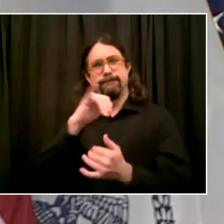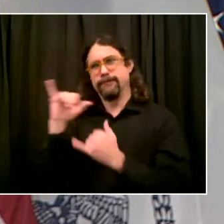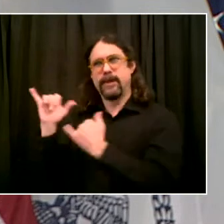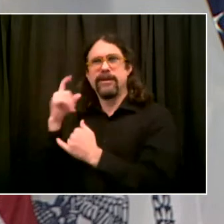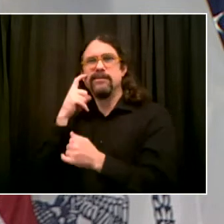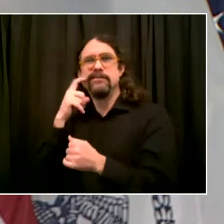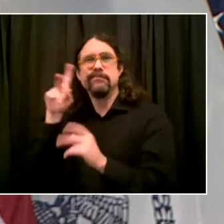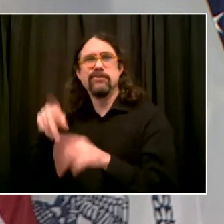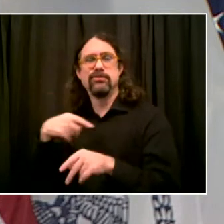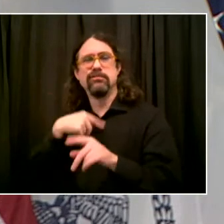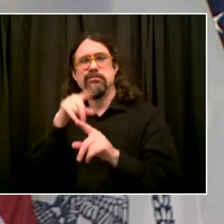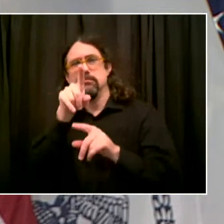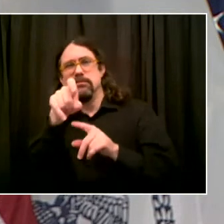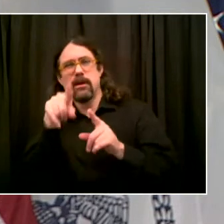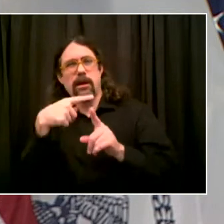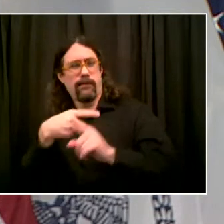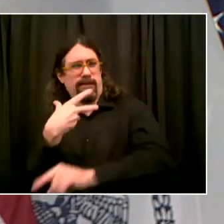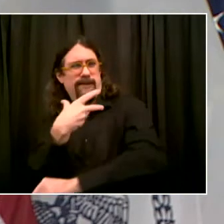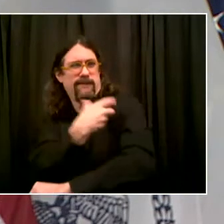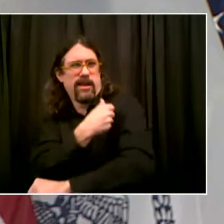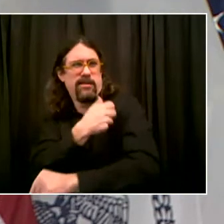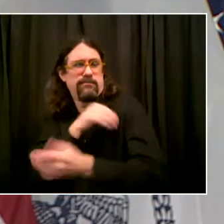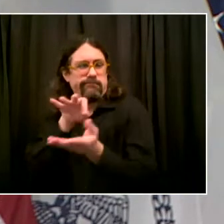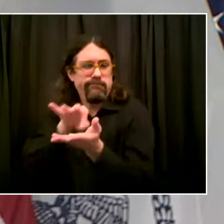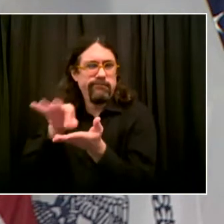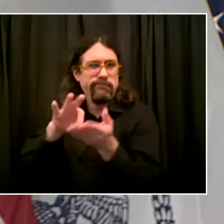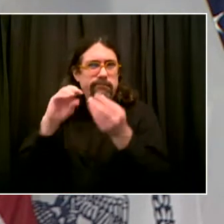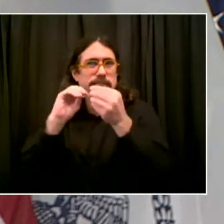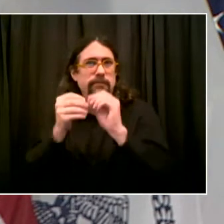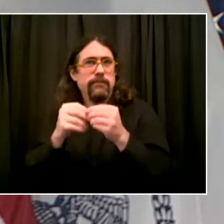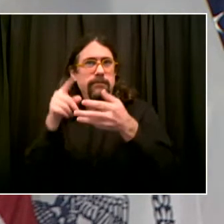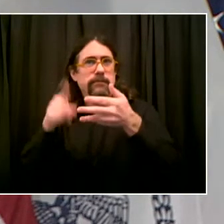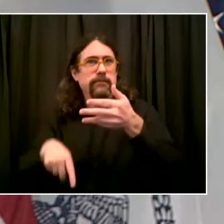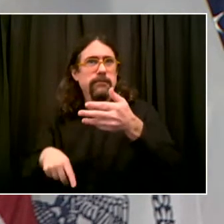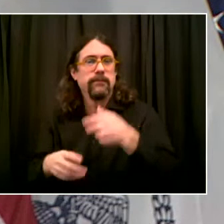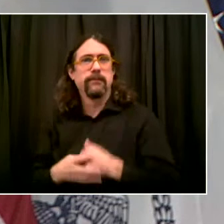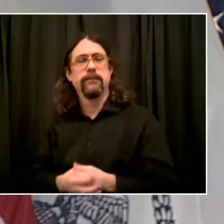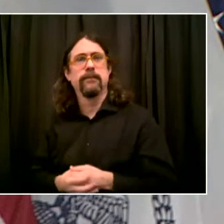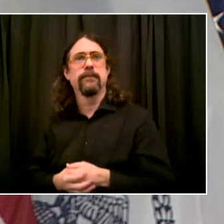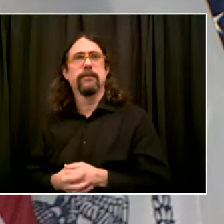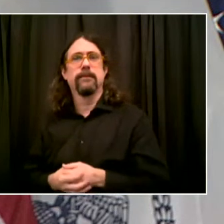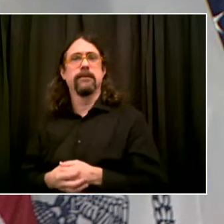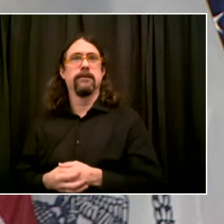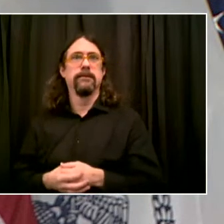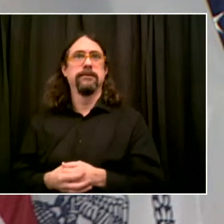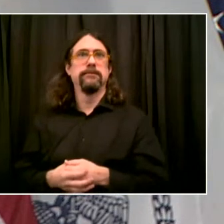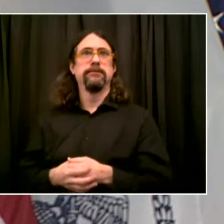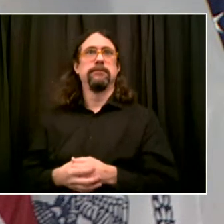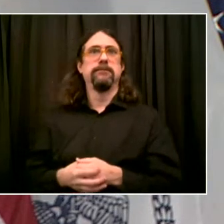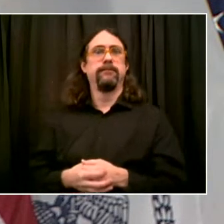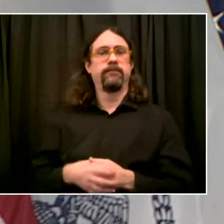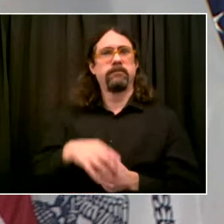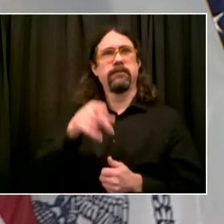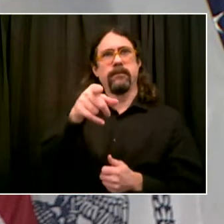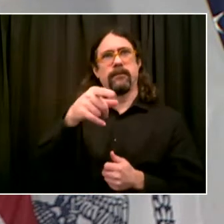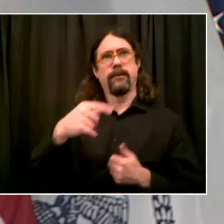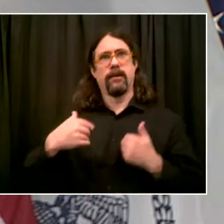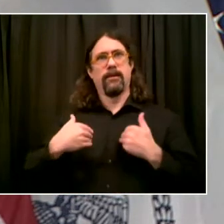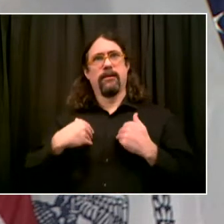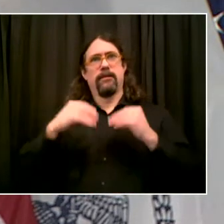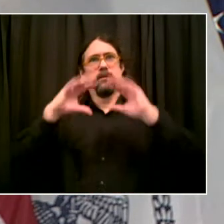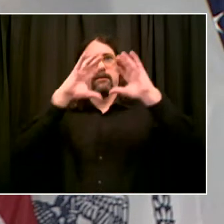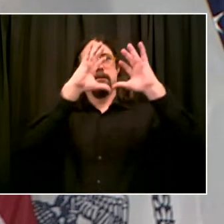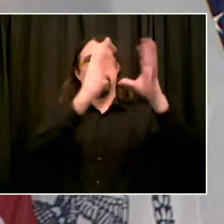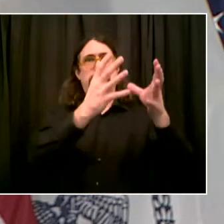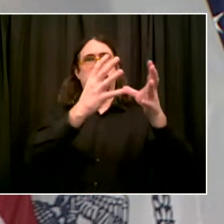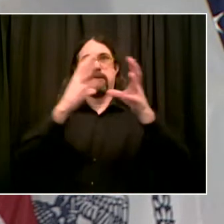don't live out of the city, who don't live in the city. And I know you said some of those people are employees. Do you know of that